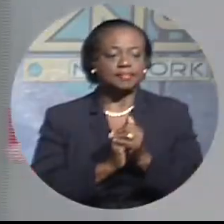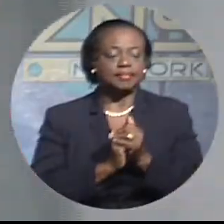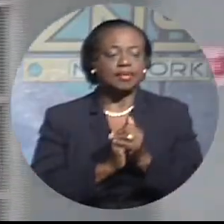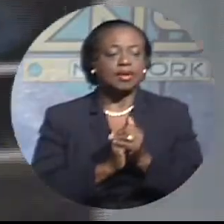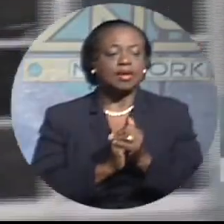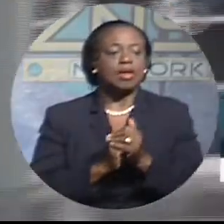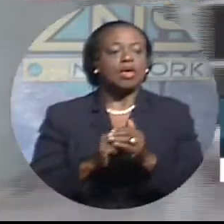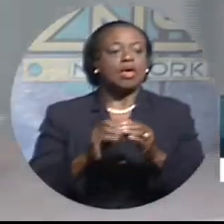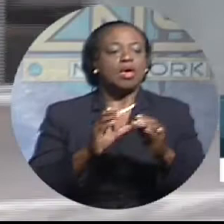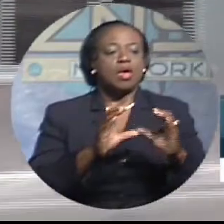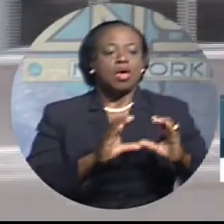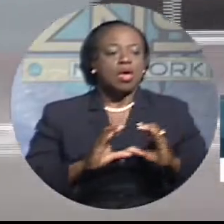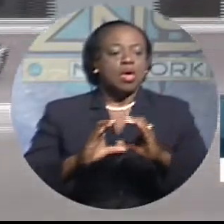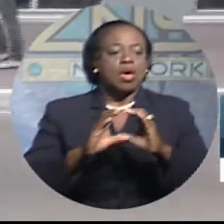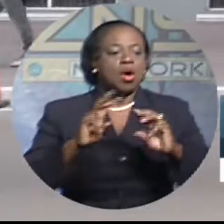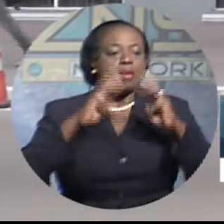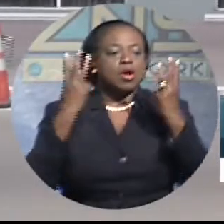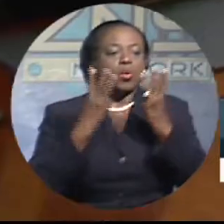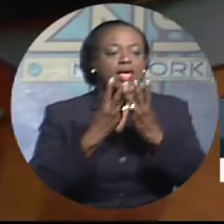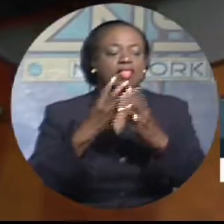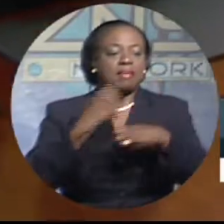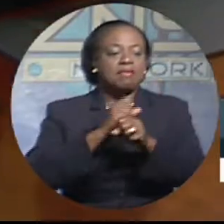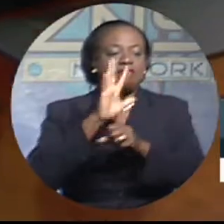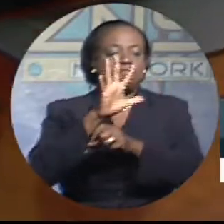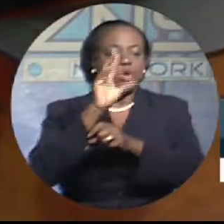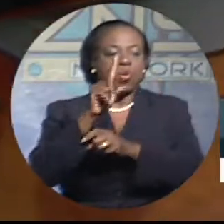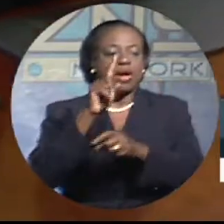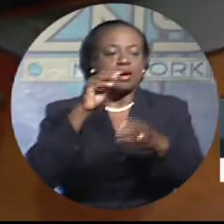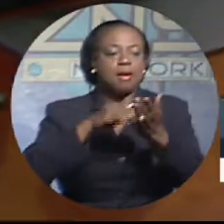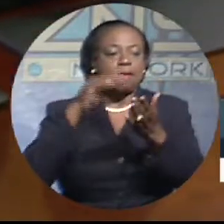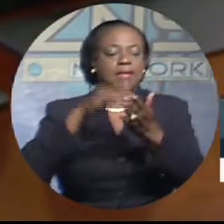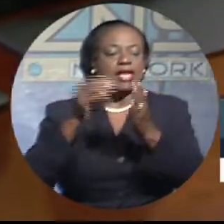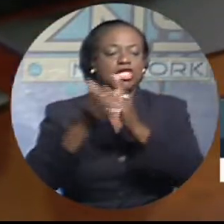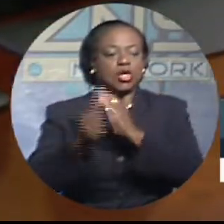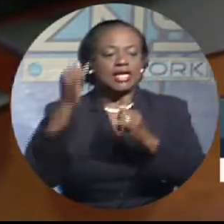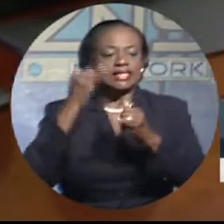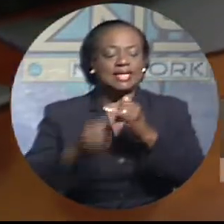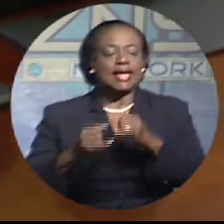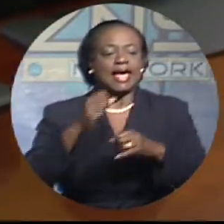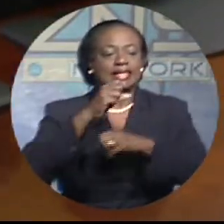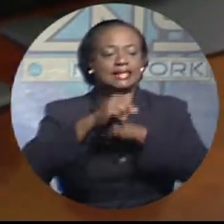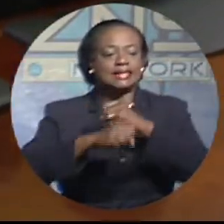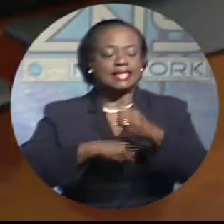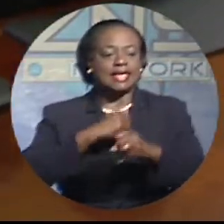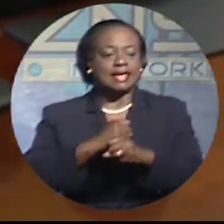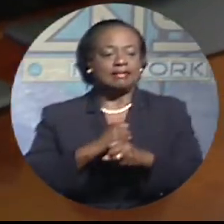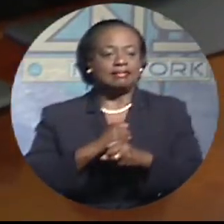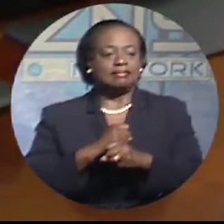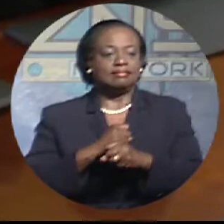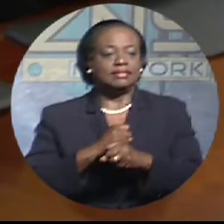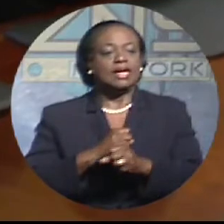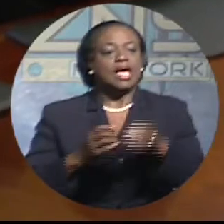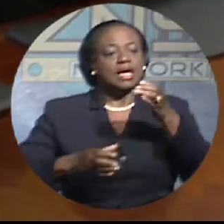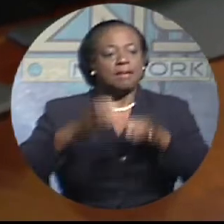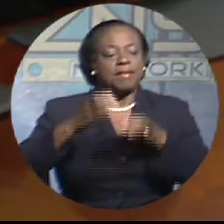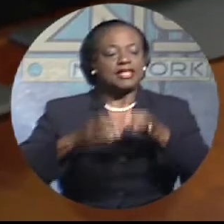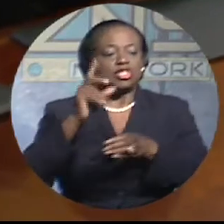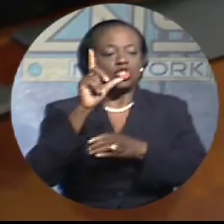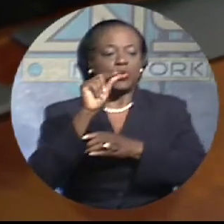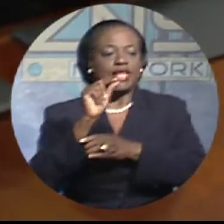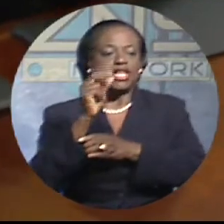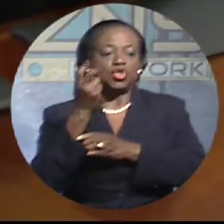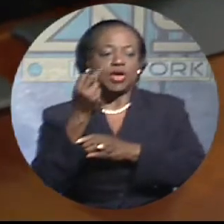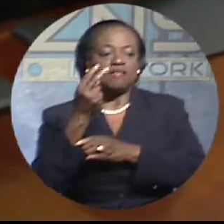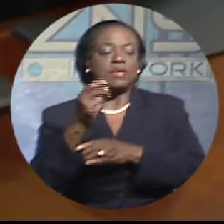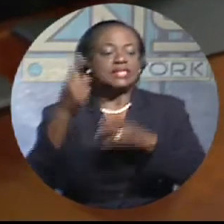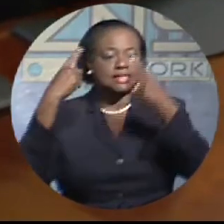Commonwealth Bank made $51 million last year. President of the bank, Jennings, says compared to 2012, it was quite successful, bouncing back to the